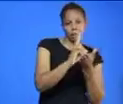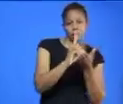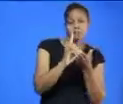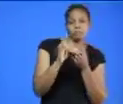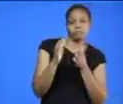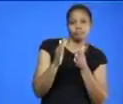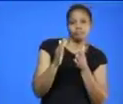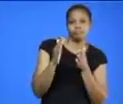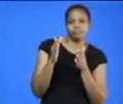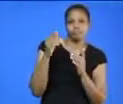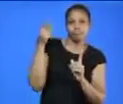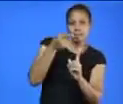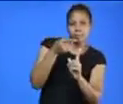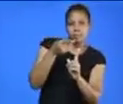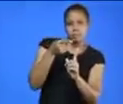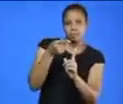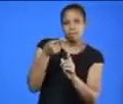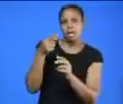John,